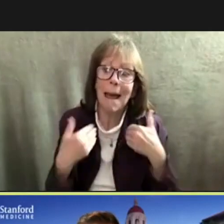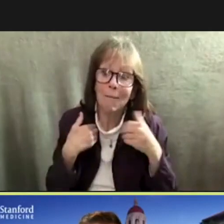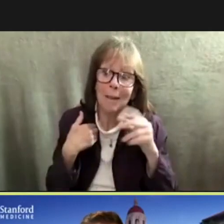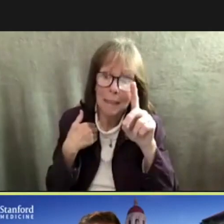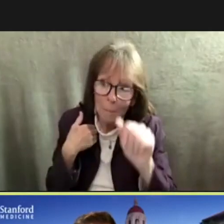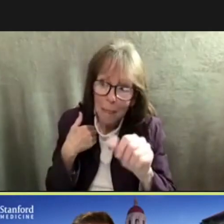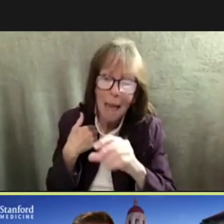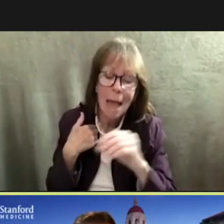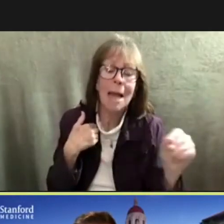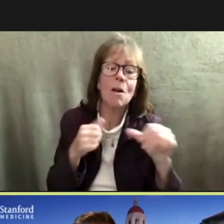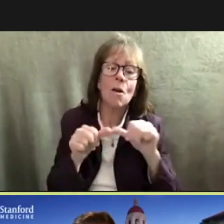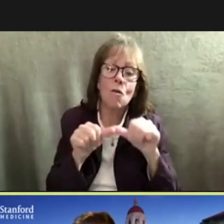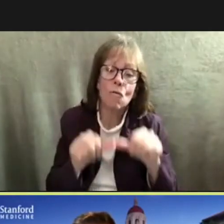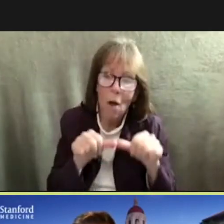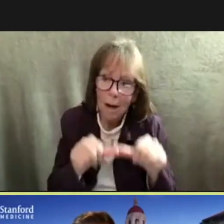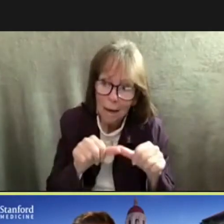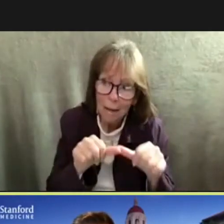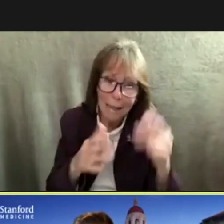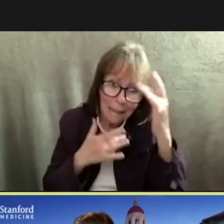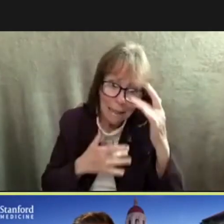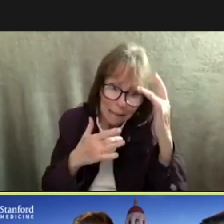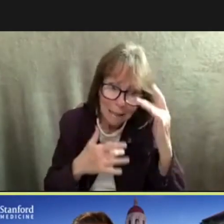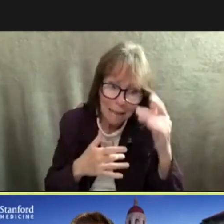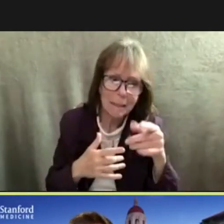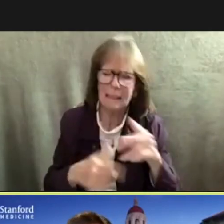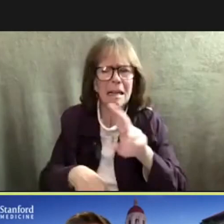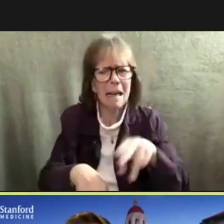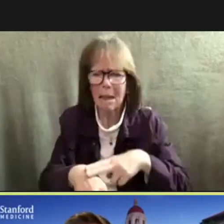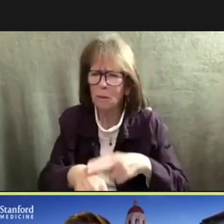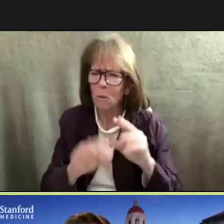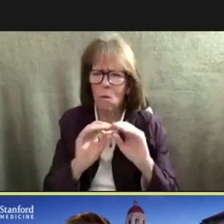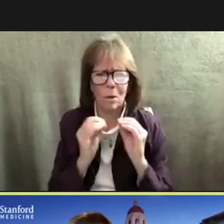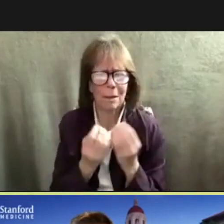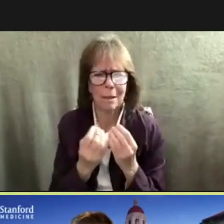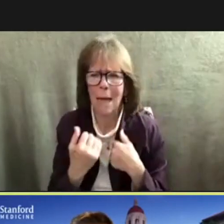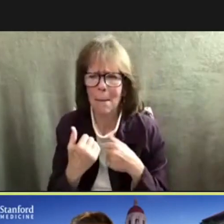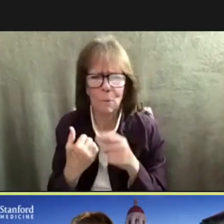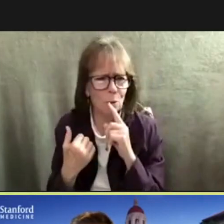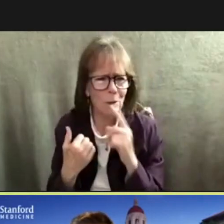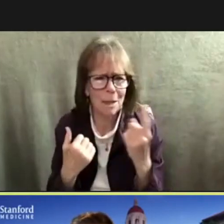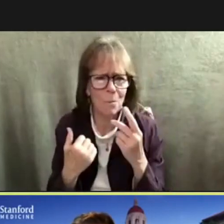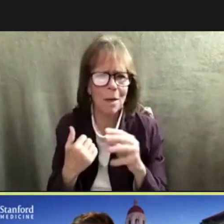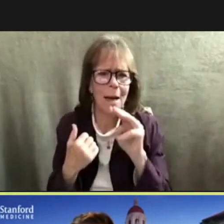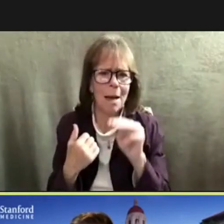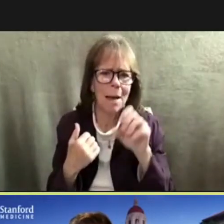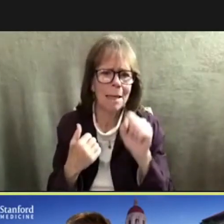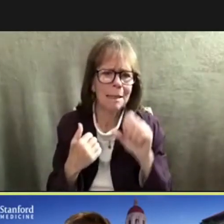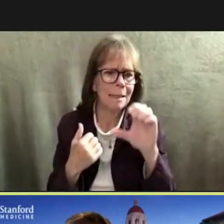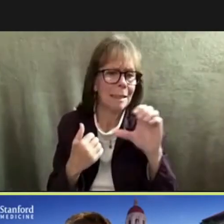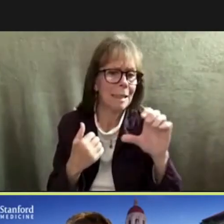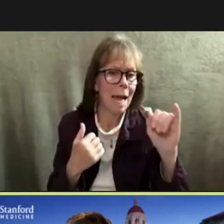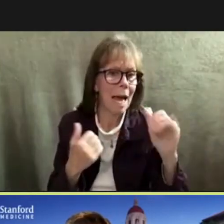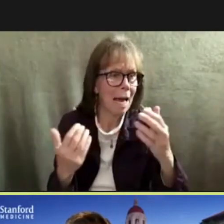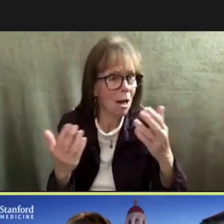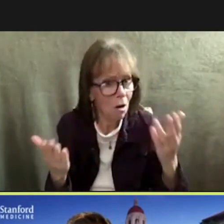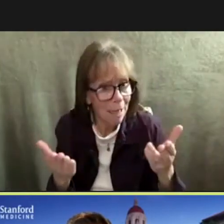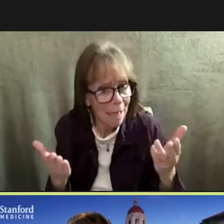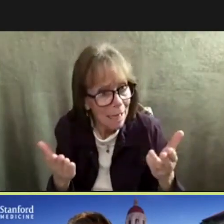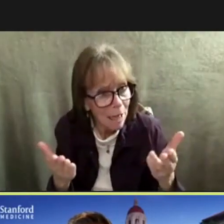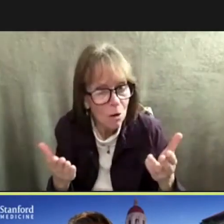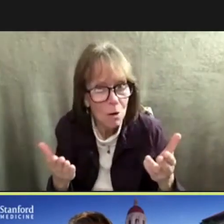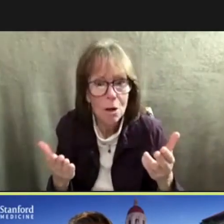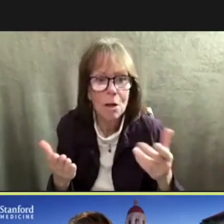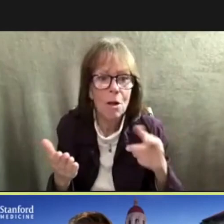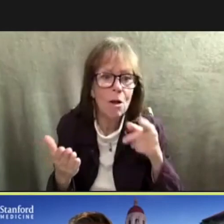Illness National Organization. I'm sure there's a member of MSDCI in the audience who can put their